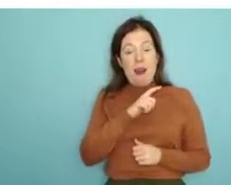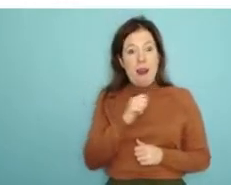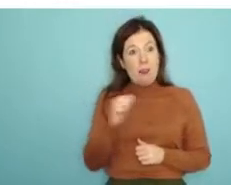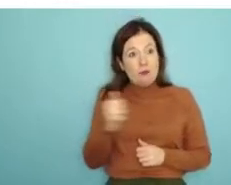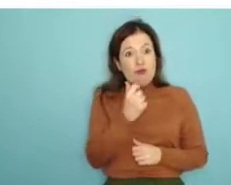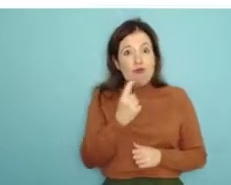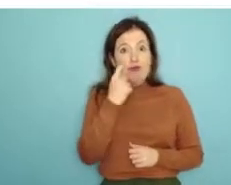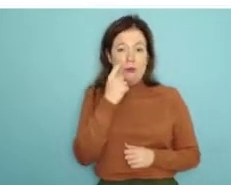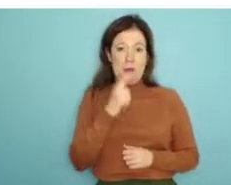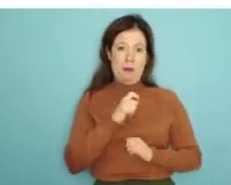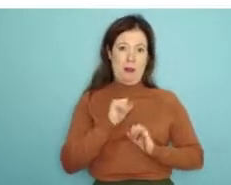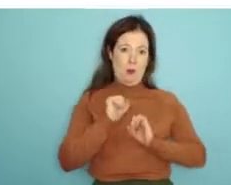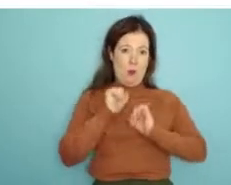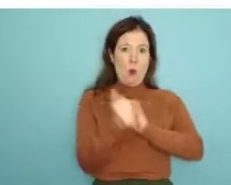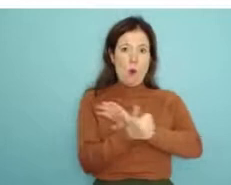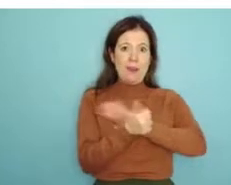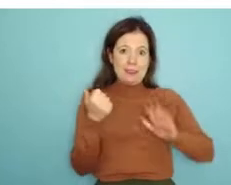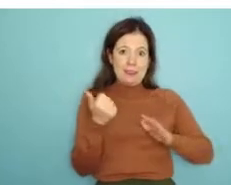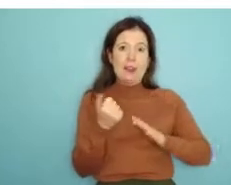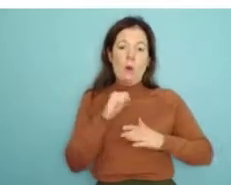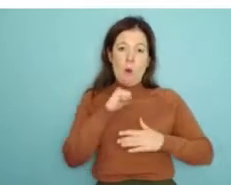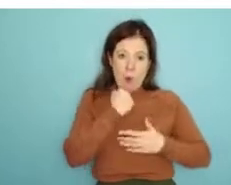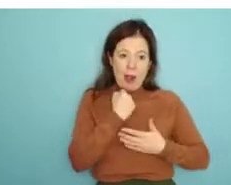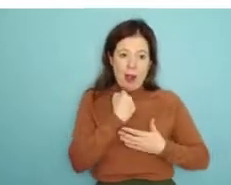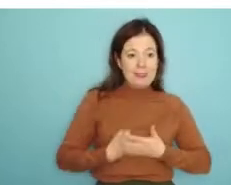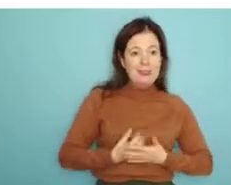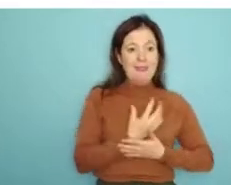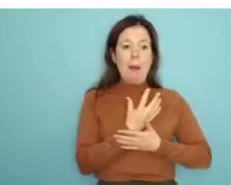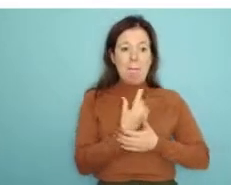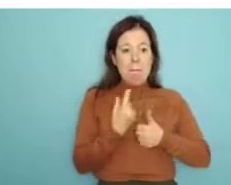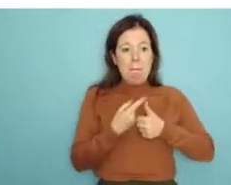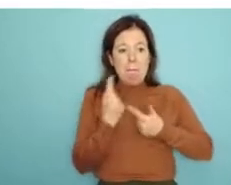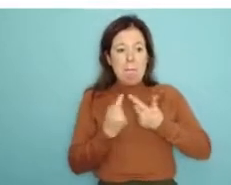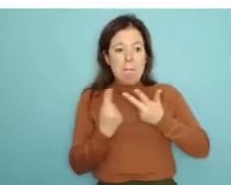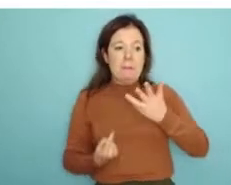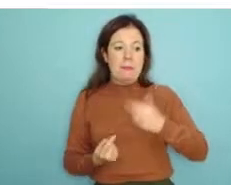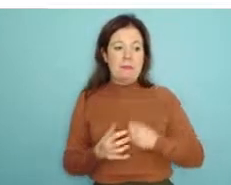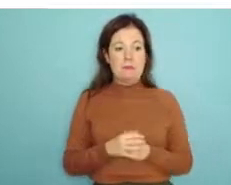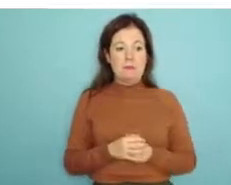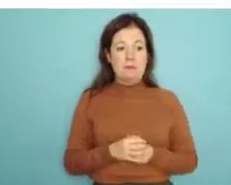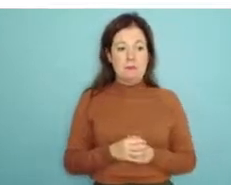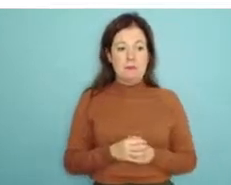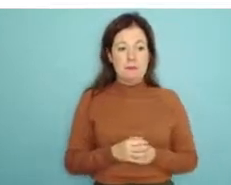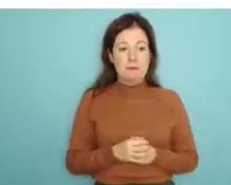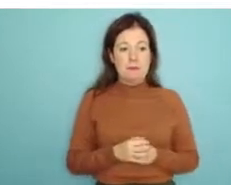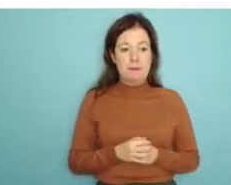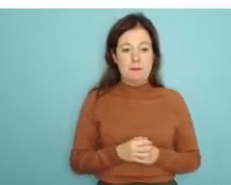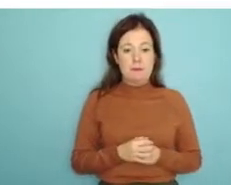think of, I'd love it if you could share them in the chat. For now, on to the next slide, please.